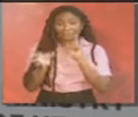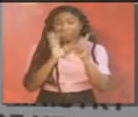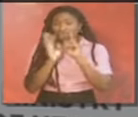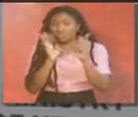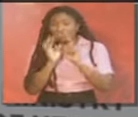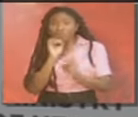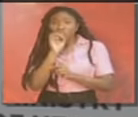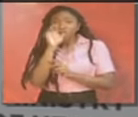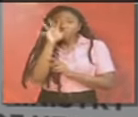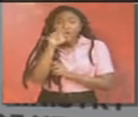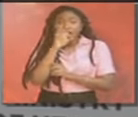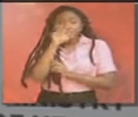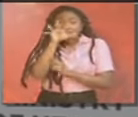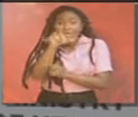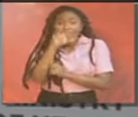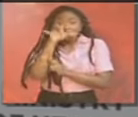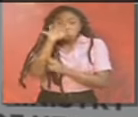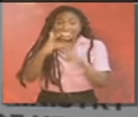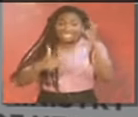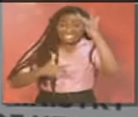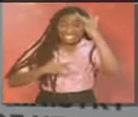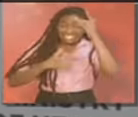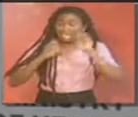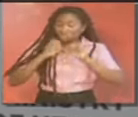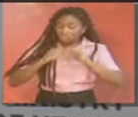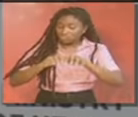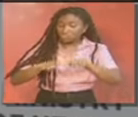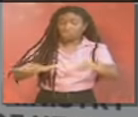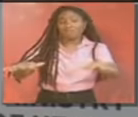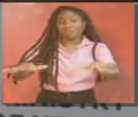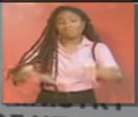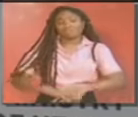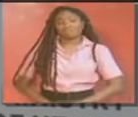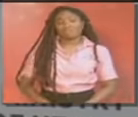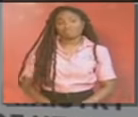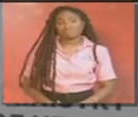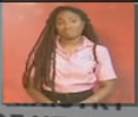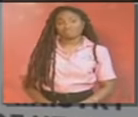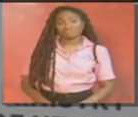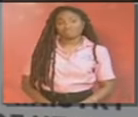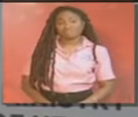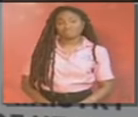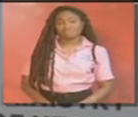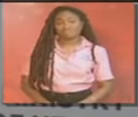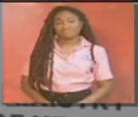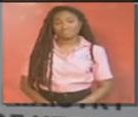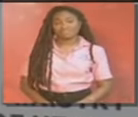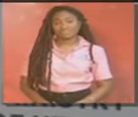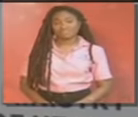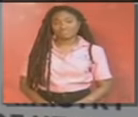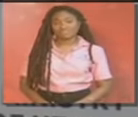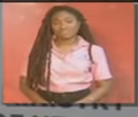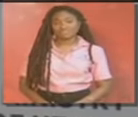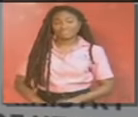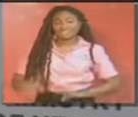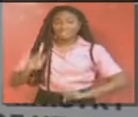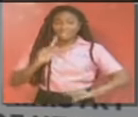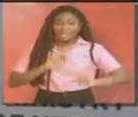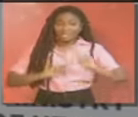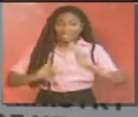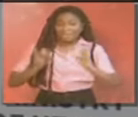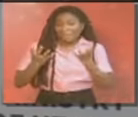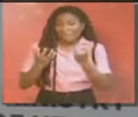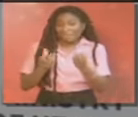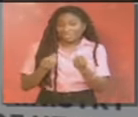sharing infected respiratory droplets with one another. The tendency to gather indoors,